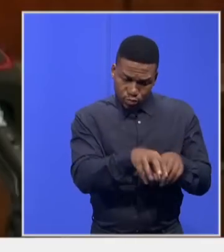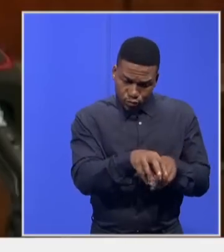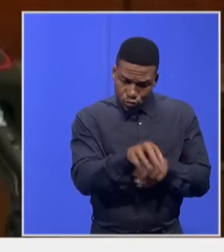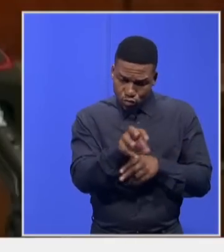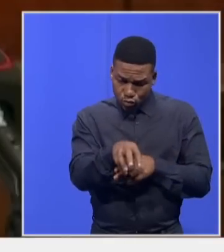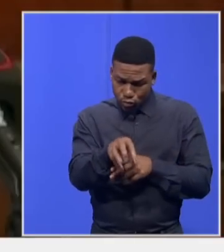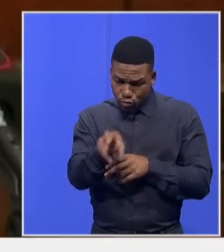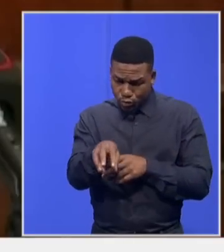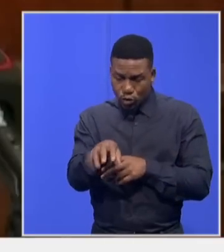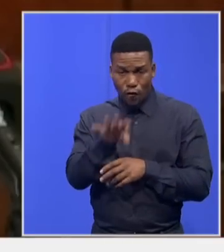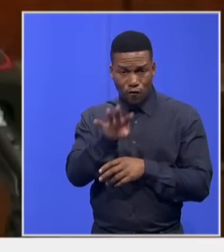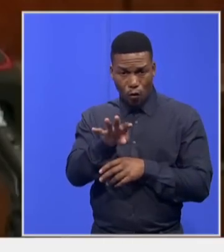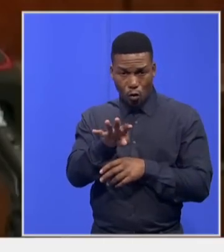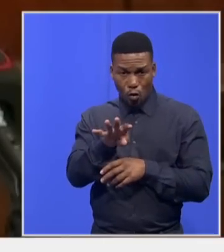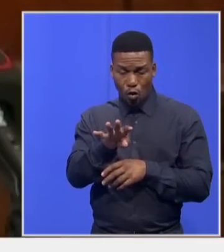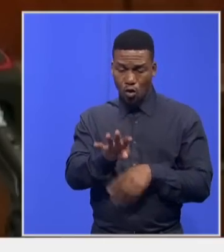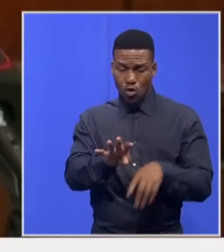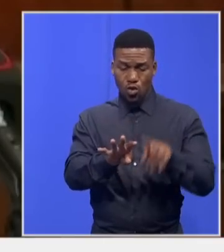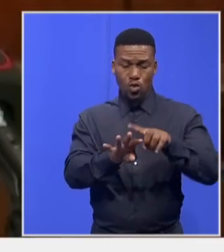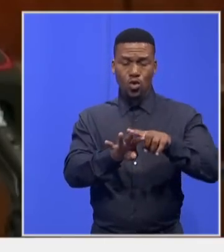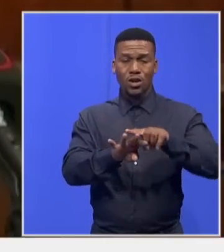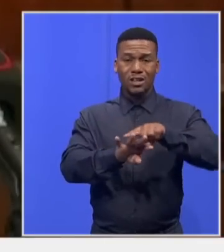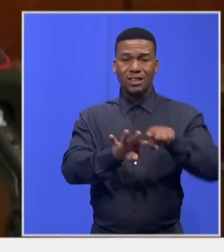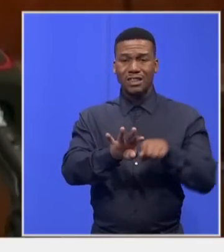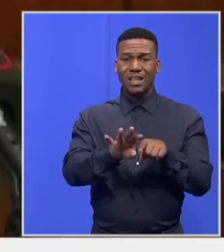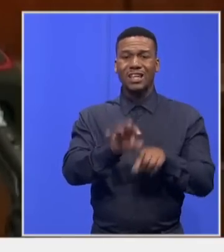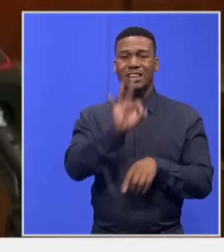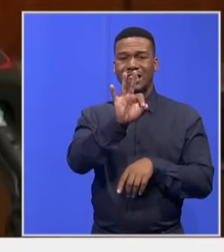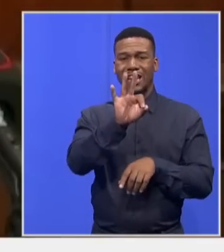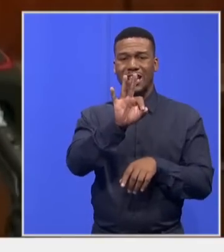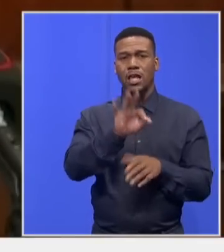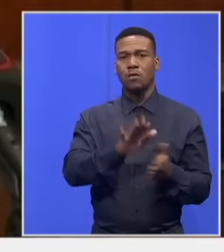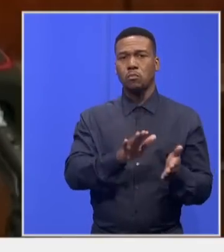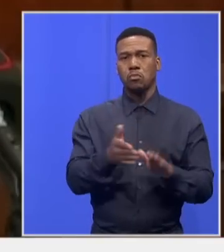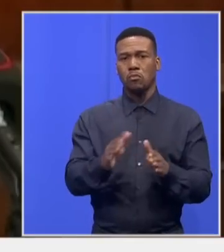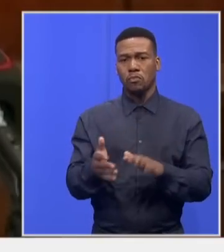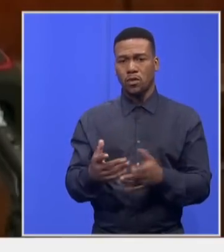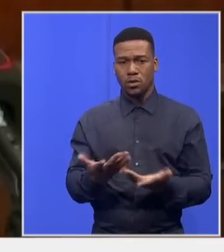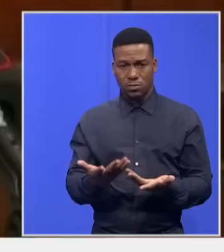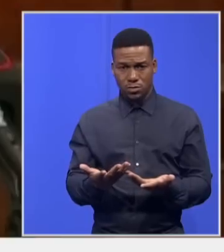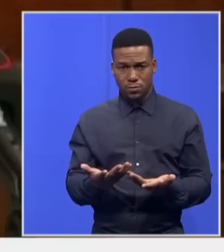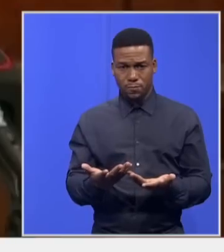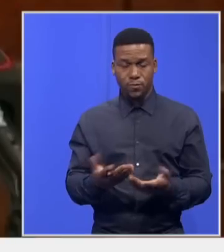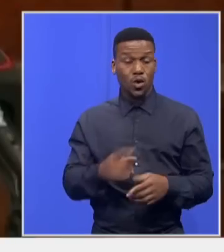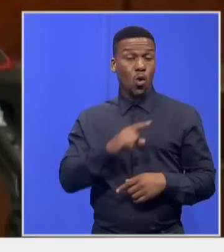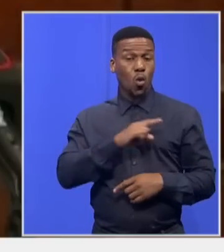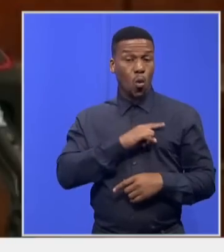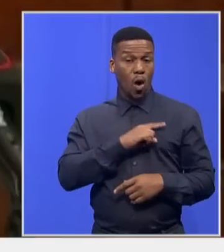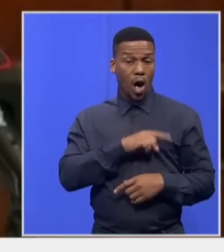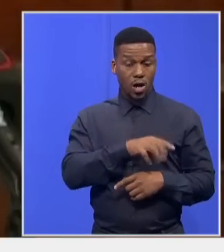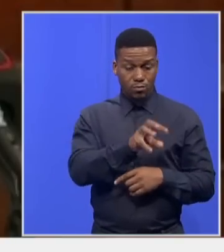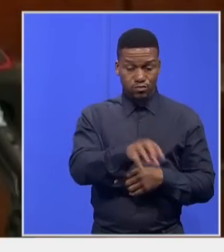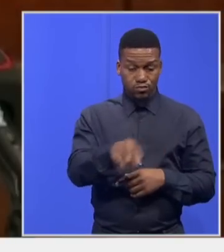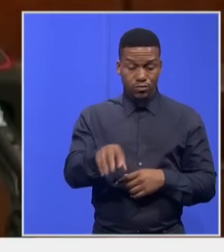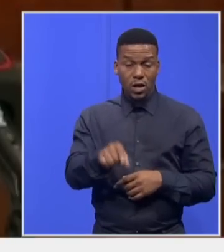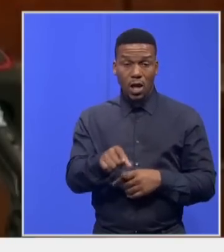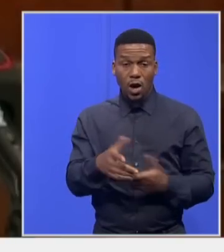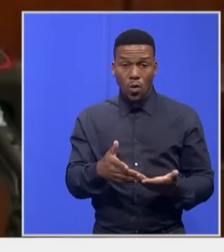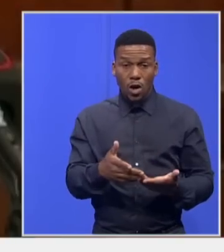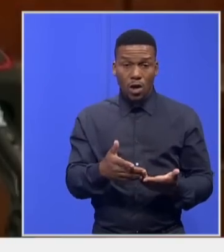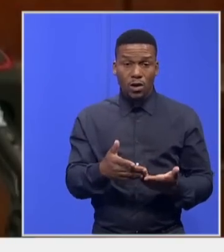And why is that those units are out is because there was a significant failures in relation to what we've called